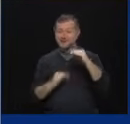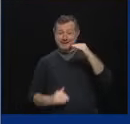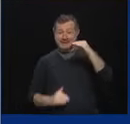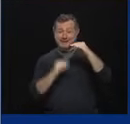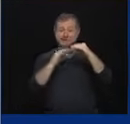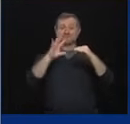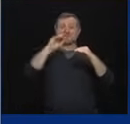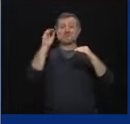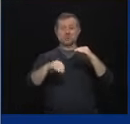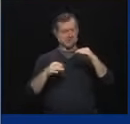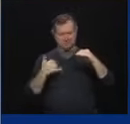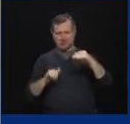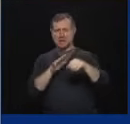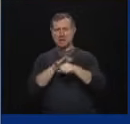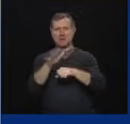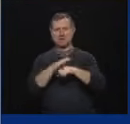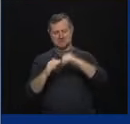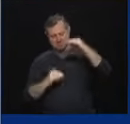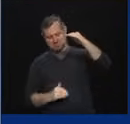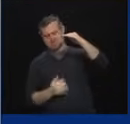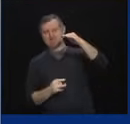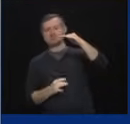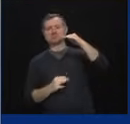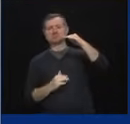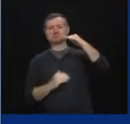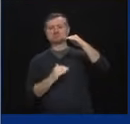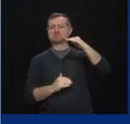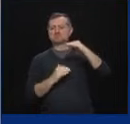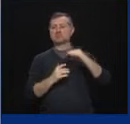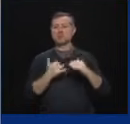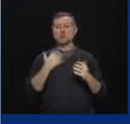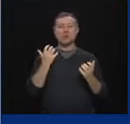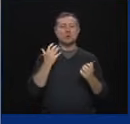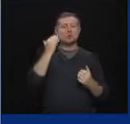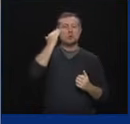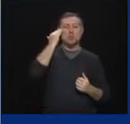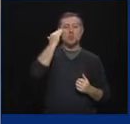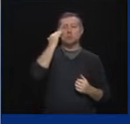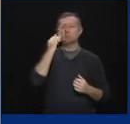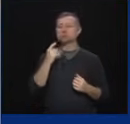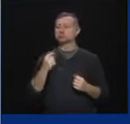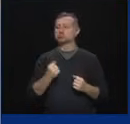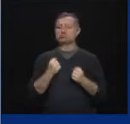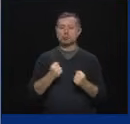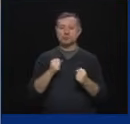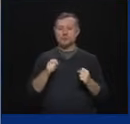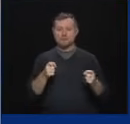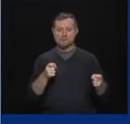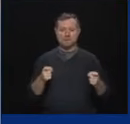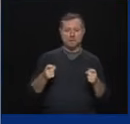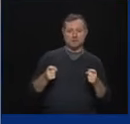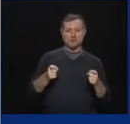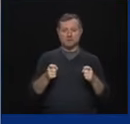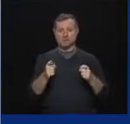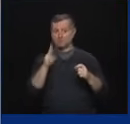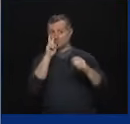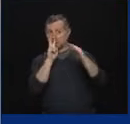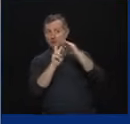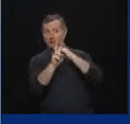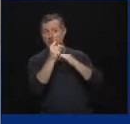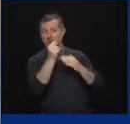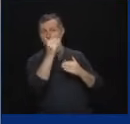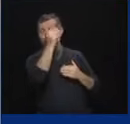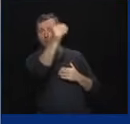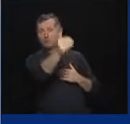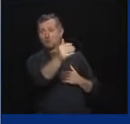that continues. That's going to give us the confidence to know that we can handle what's on the horizon. But if these numbers start changing, we're going to have to